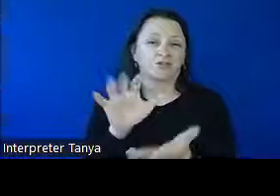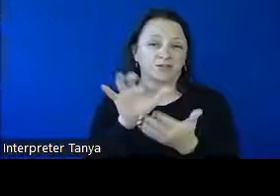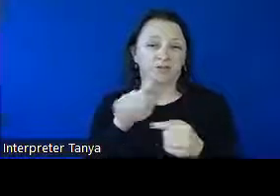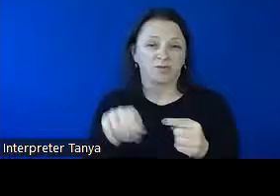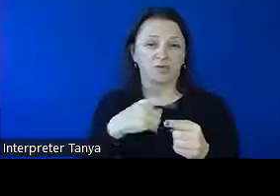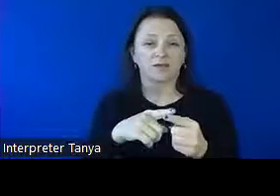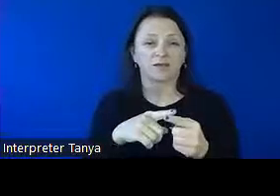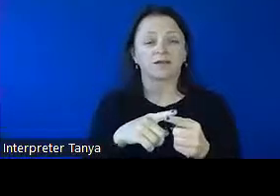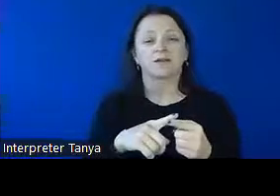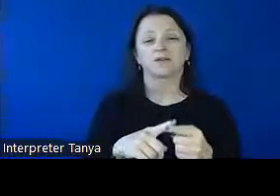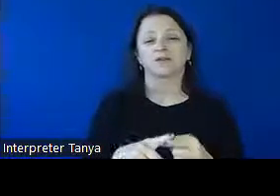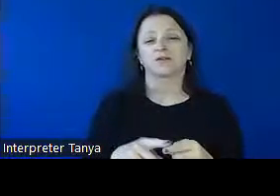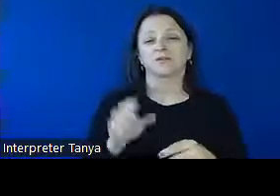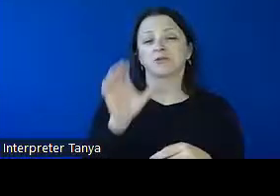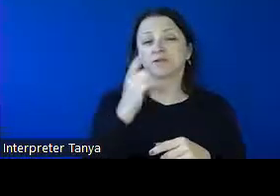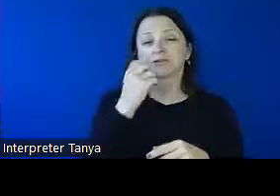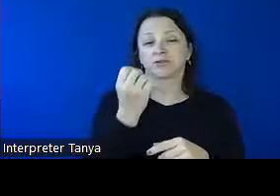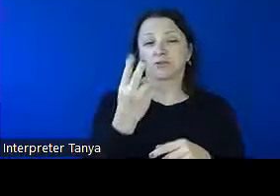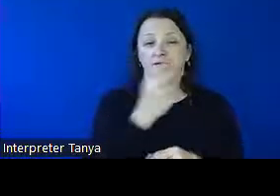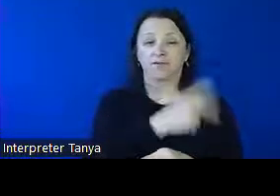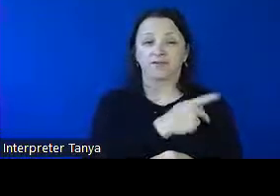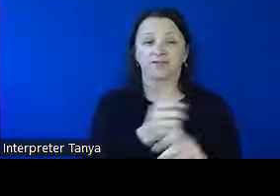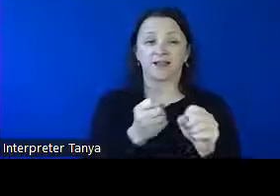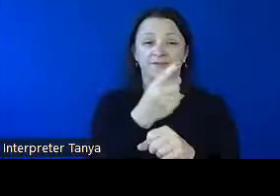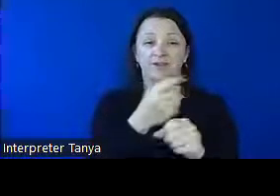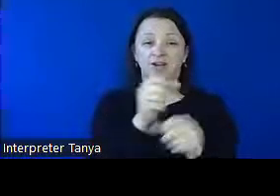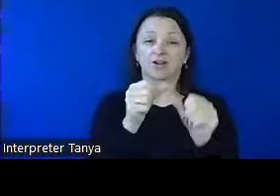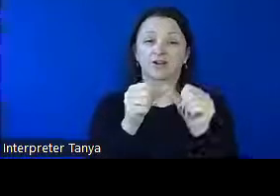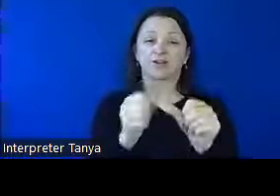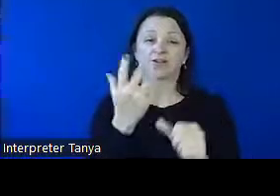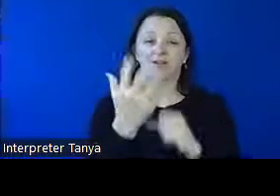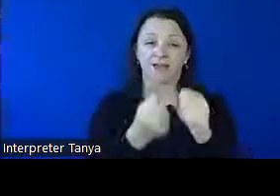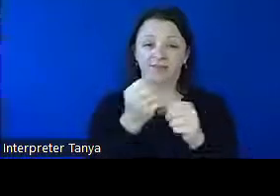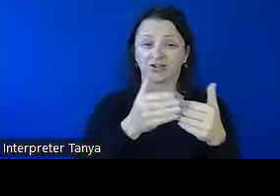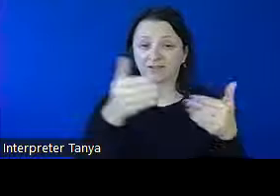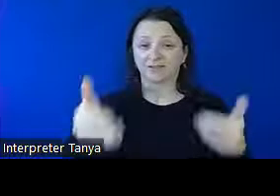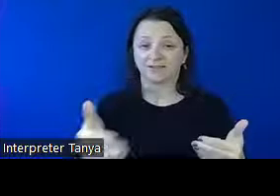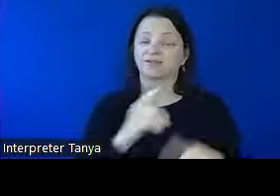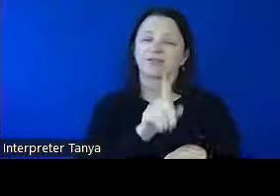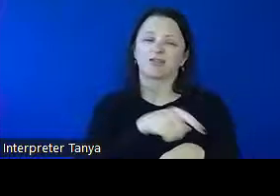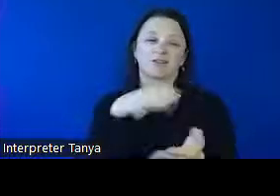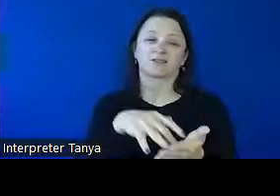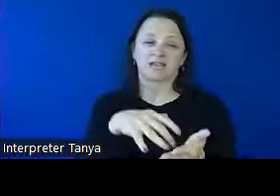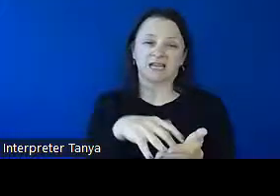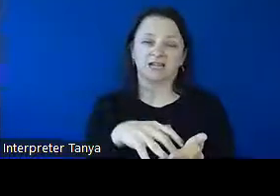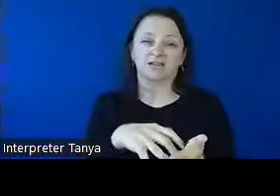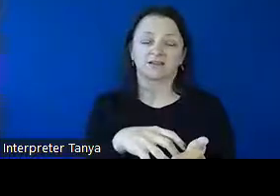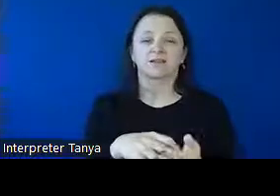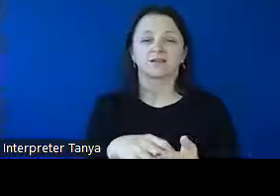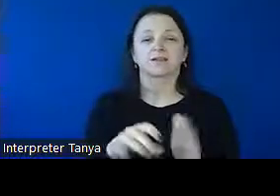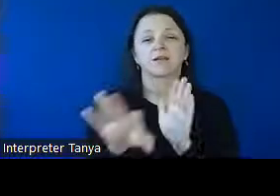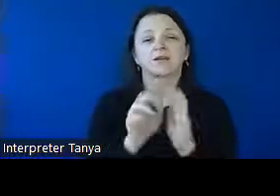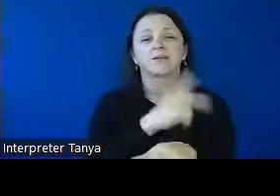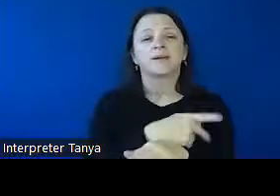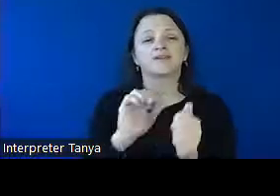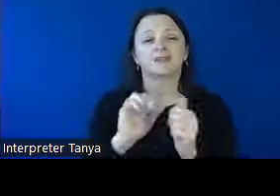about 12 patients a year for 5 years. So this is a long study. We'll be identifying patients through